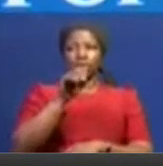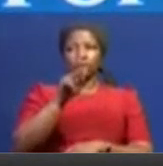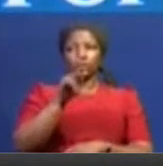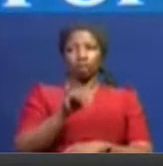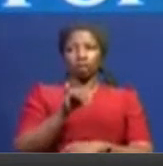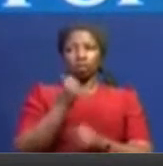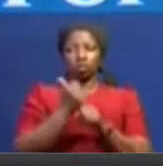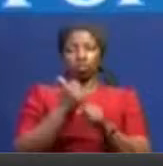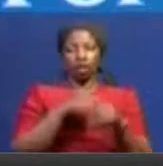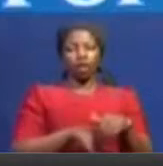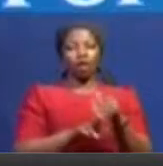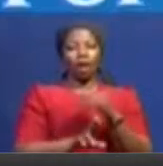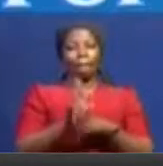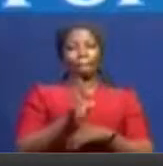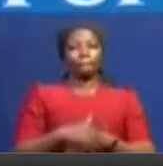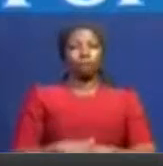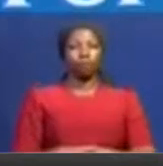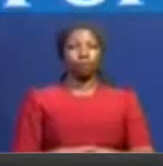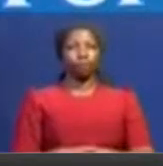please.